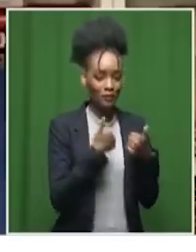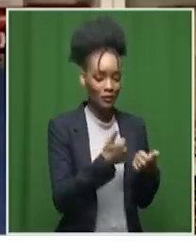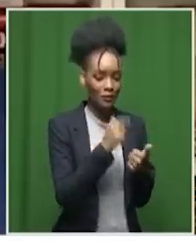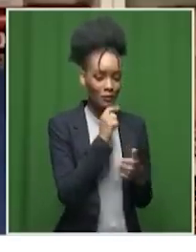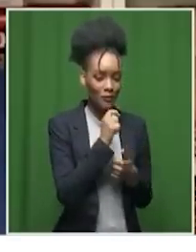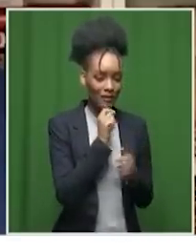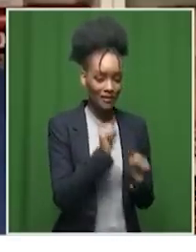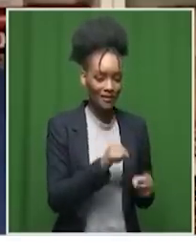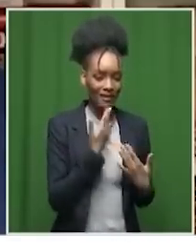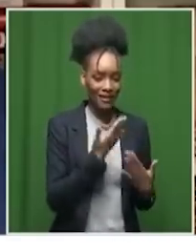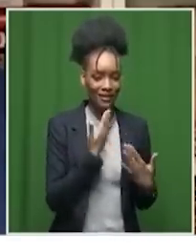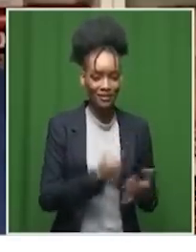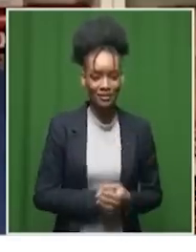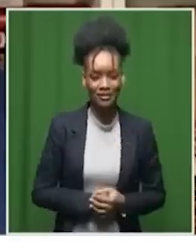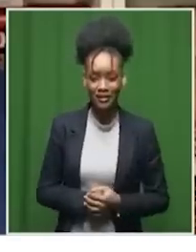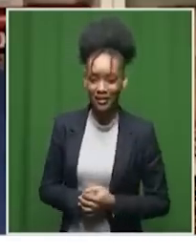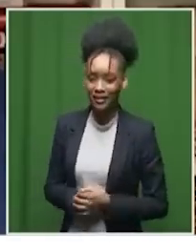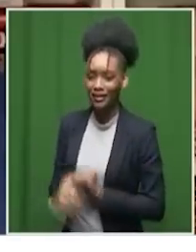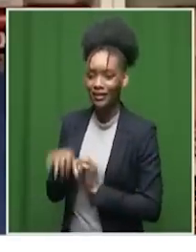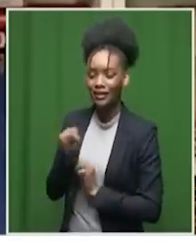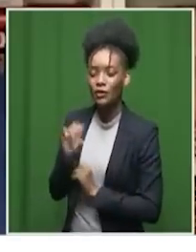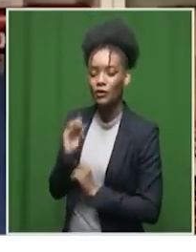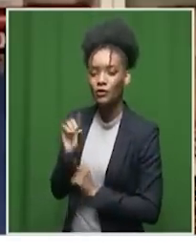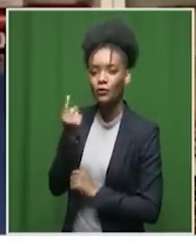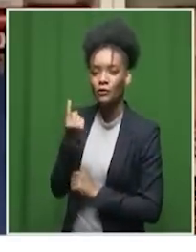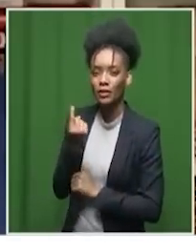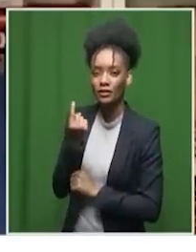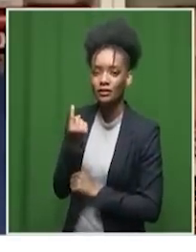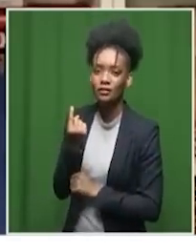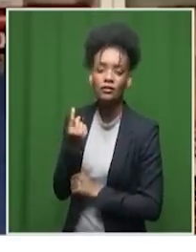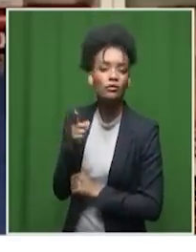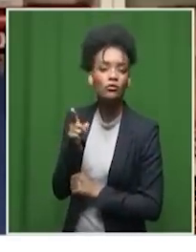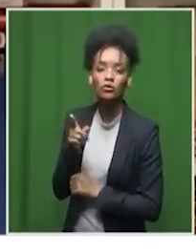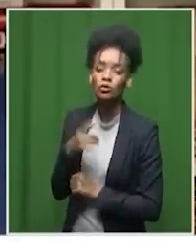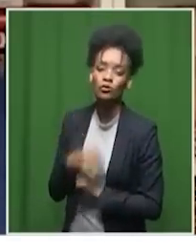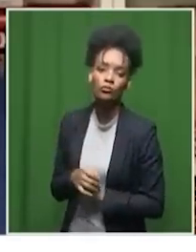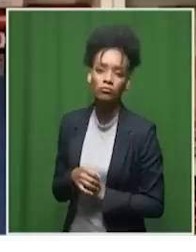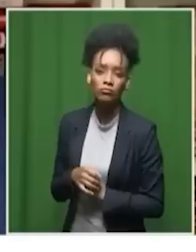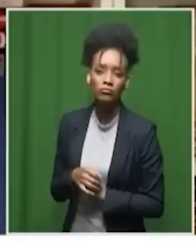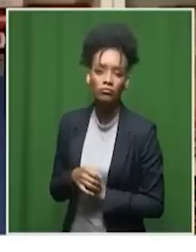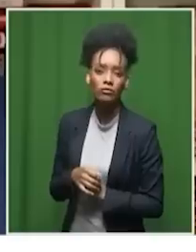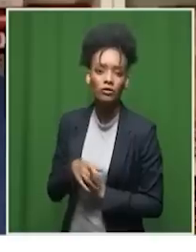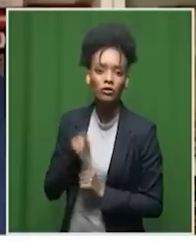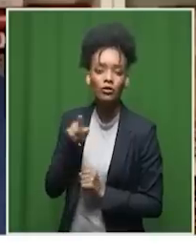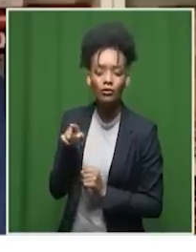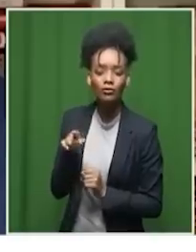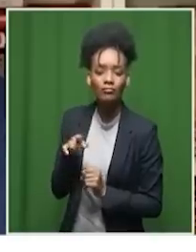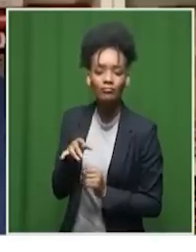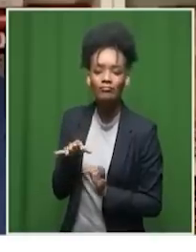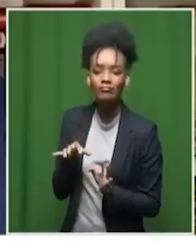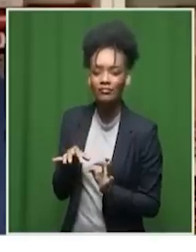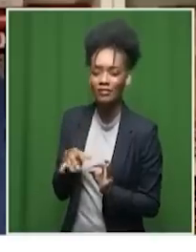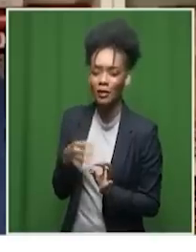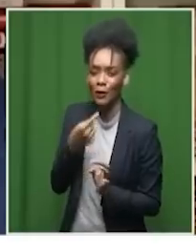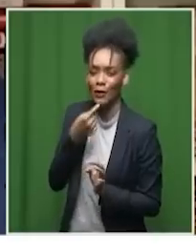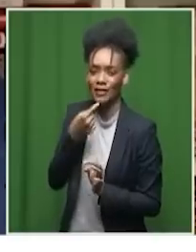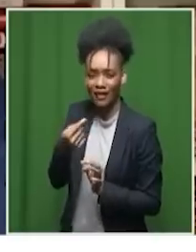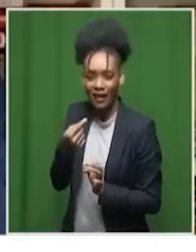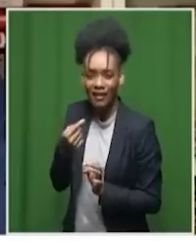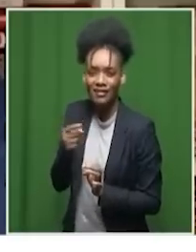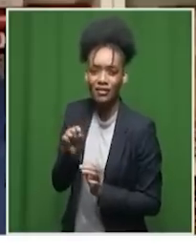you. So first off, I mean, you actually captioned it quite interestingly, South